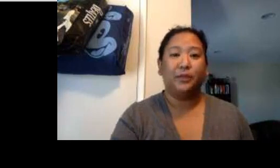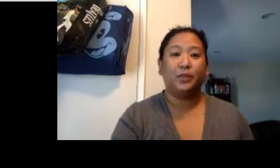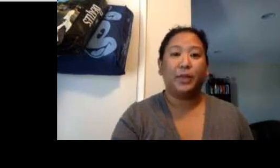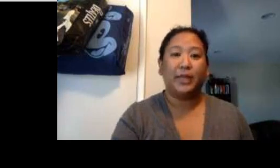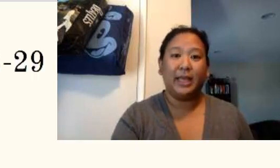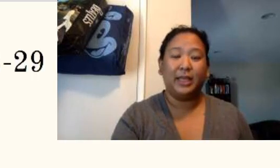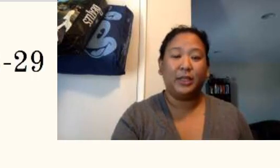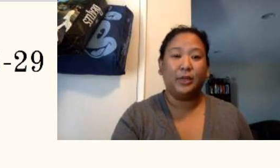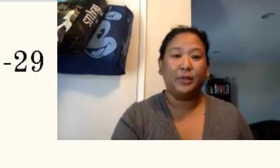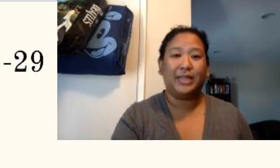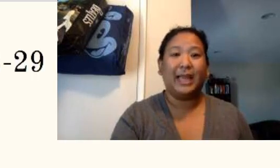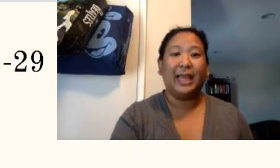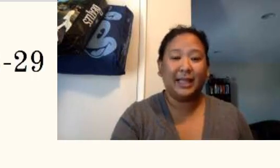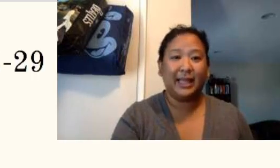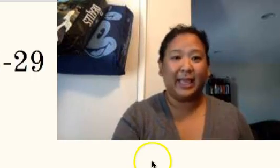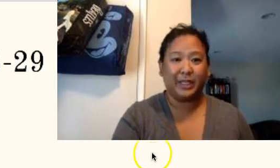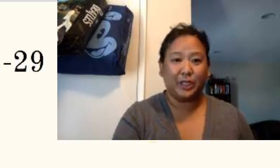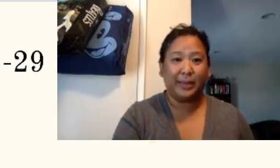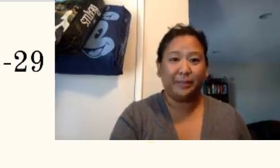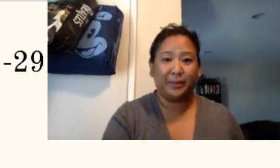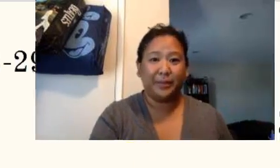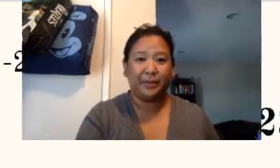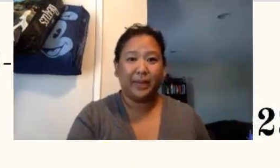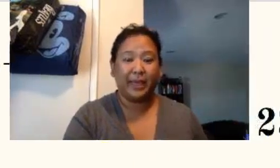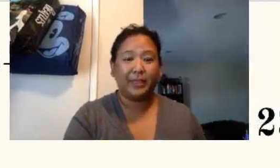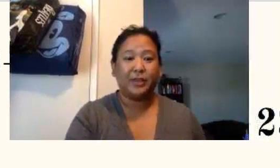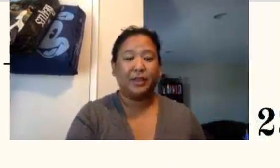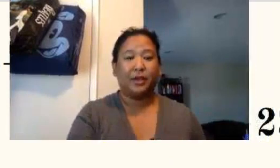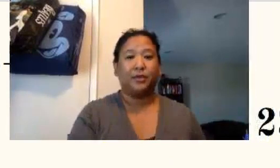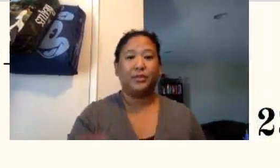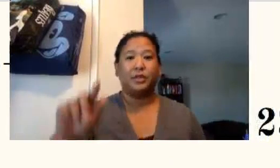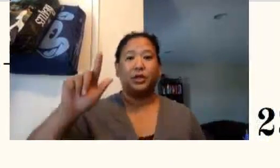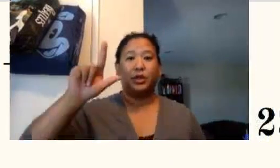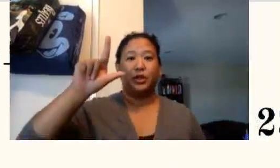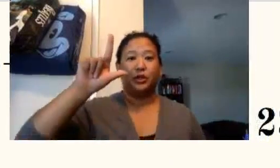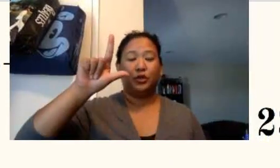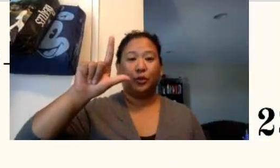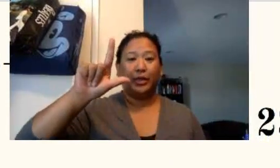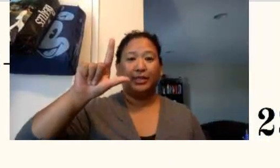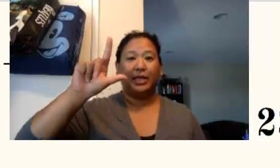23 through 29, you use the L hand shape. Okay, so then it goes